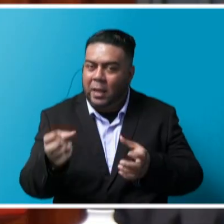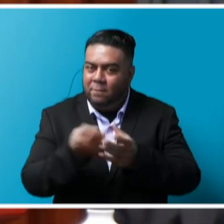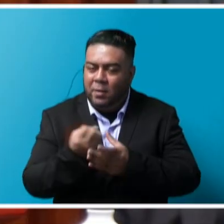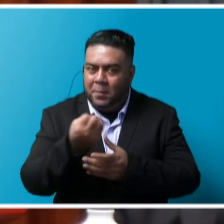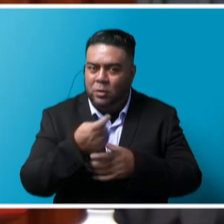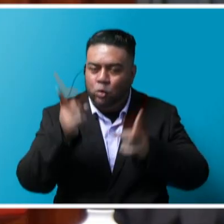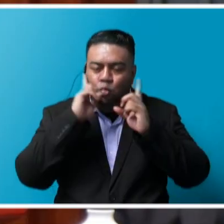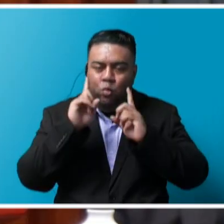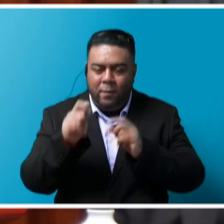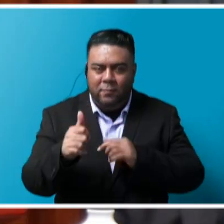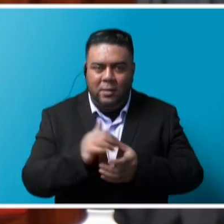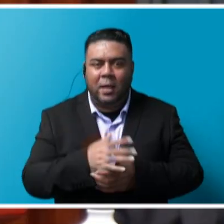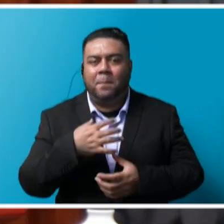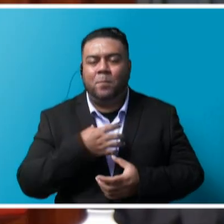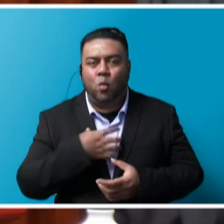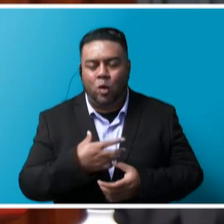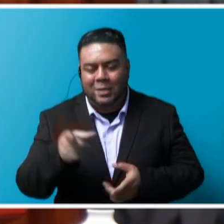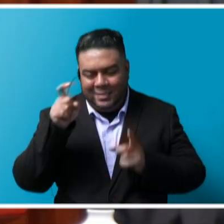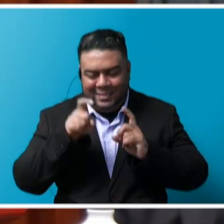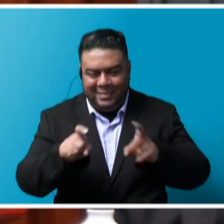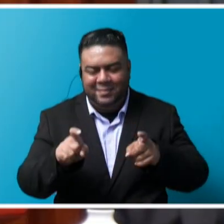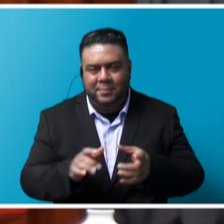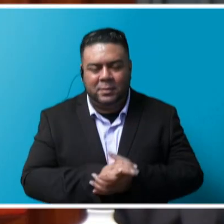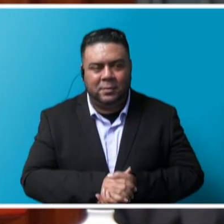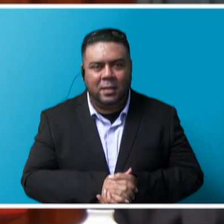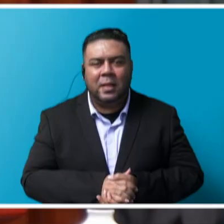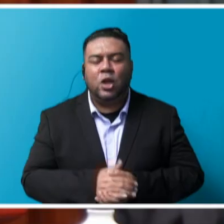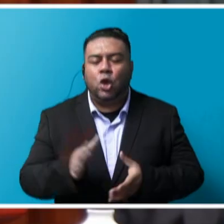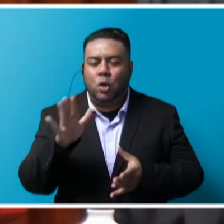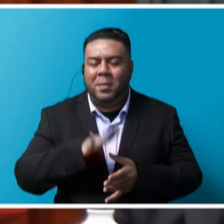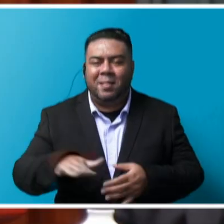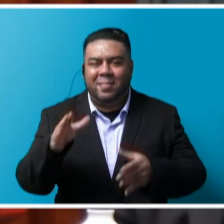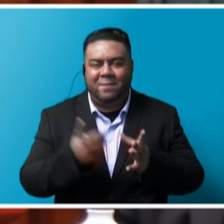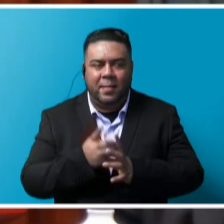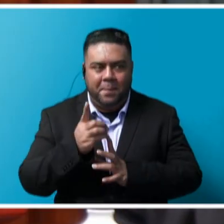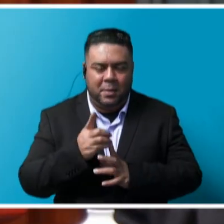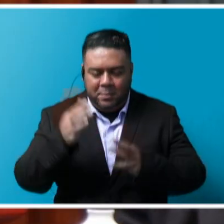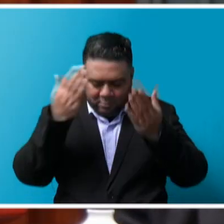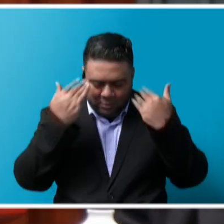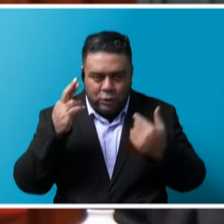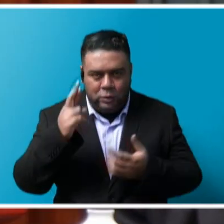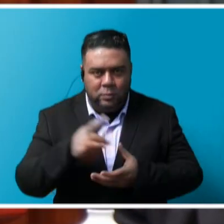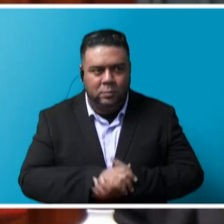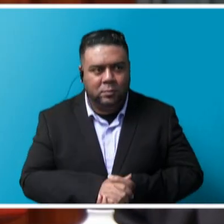stewardship and more sustainable urban development. Mr. Speaker, sir,